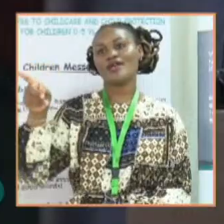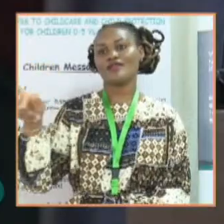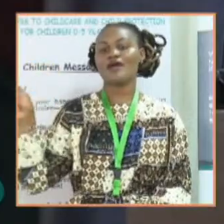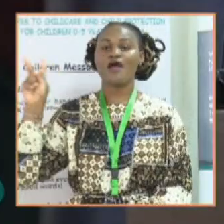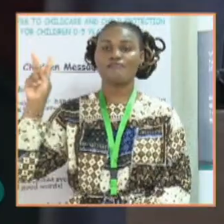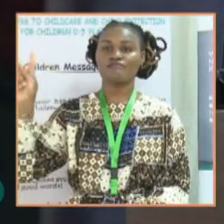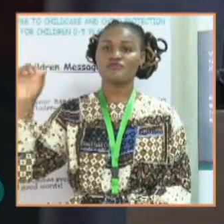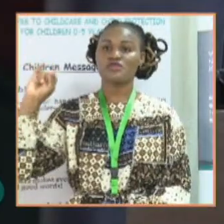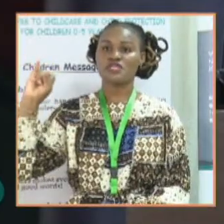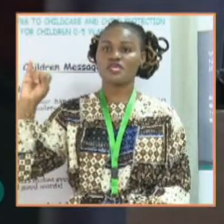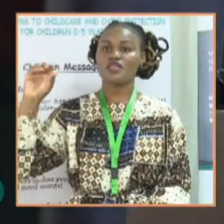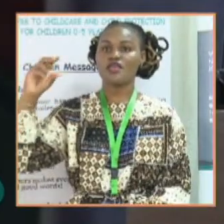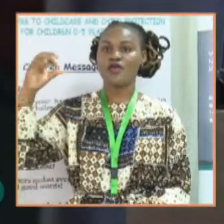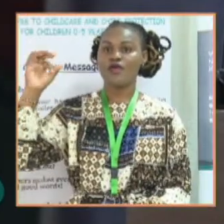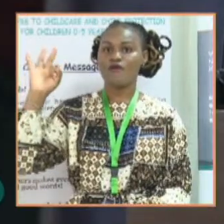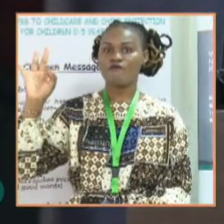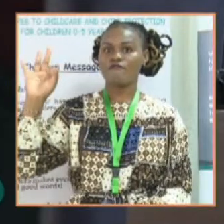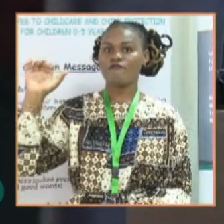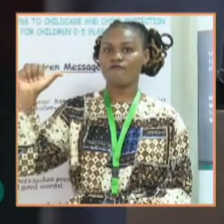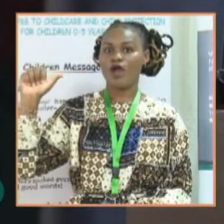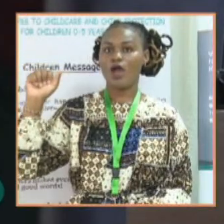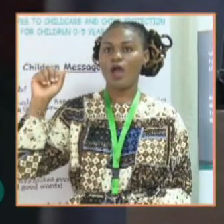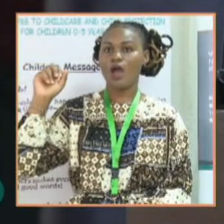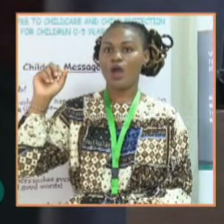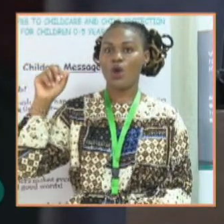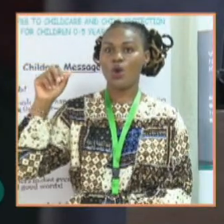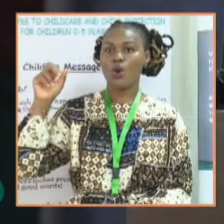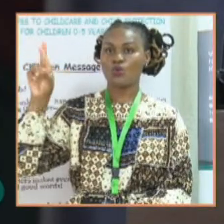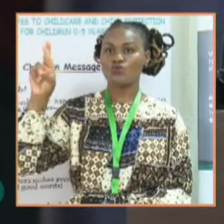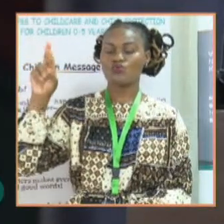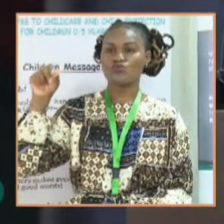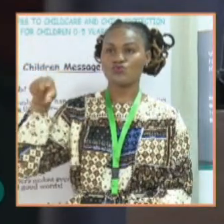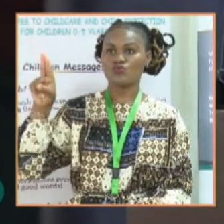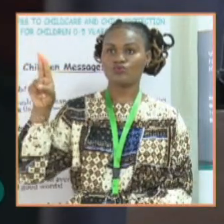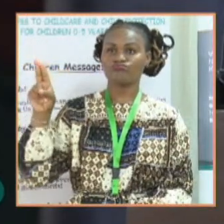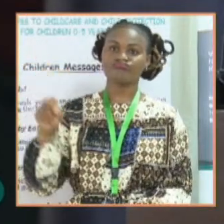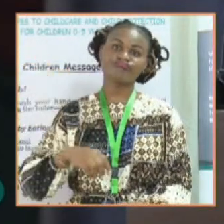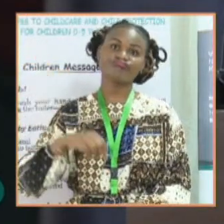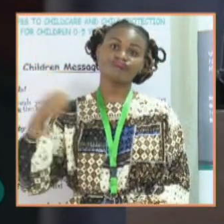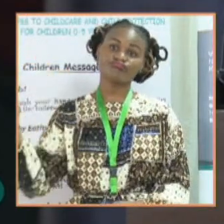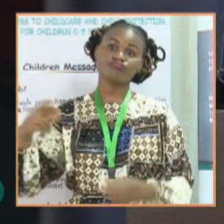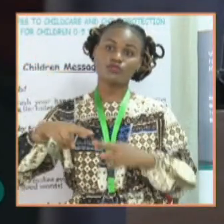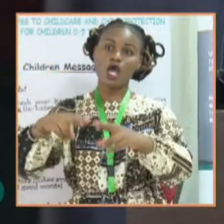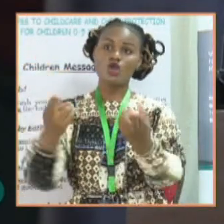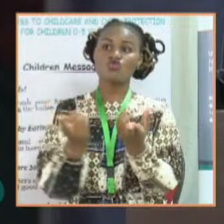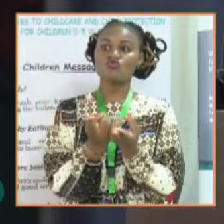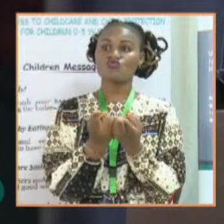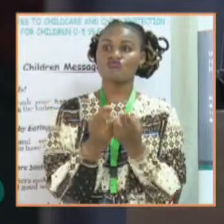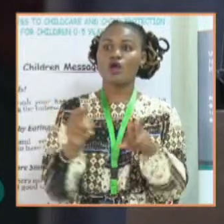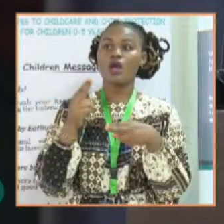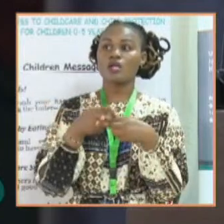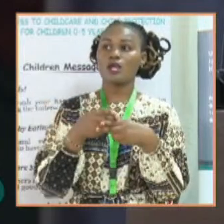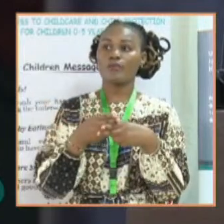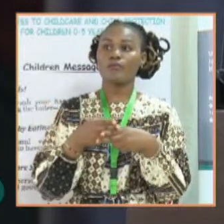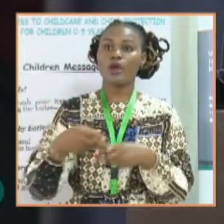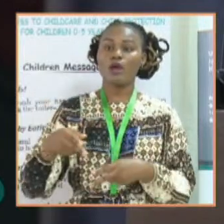chair. And finally, room 3, which is Nyati, Dr. Elizabeth Kithuka. Daktari?